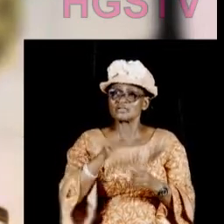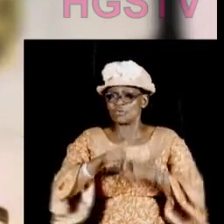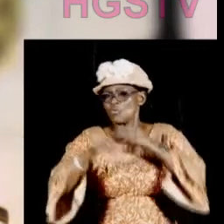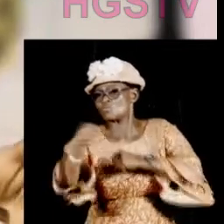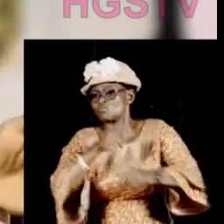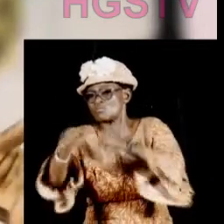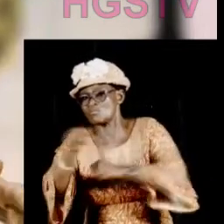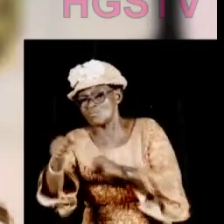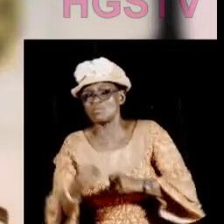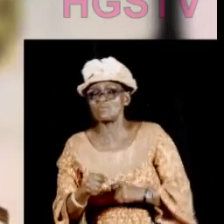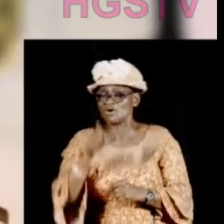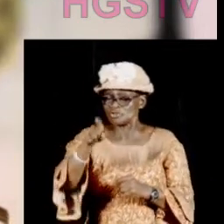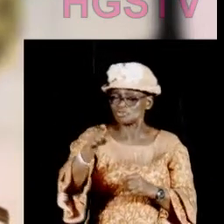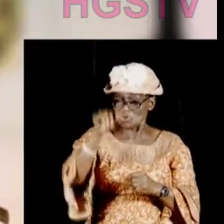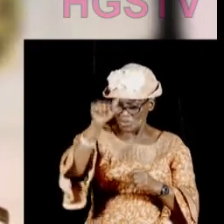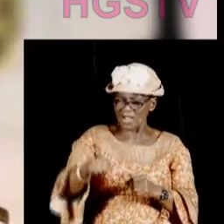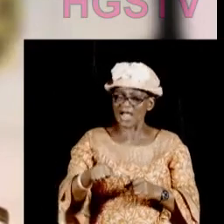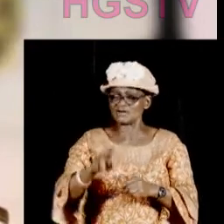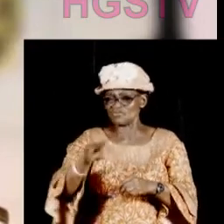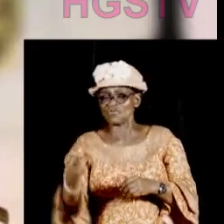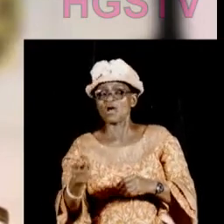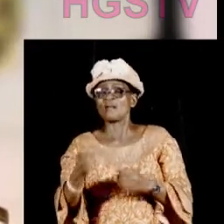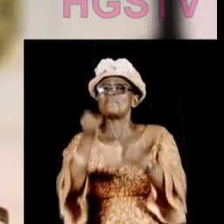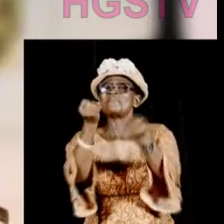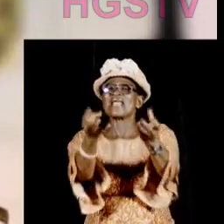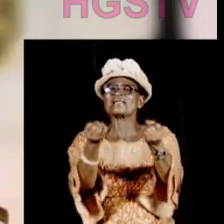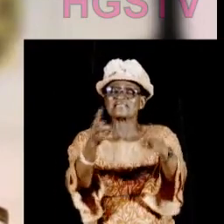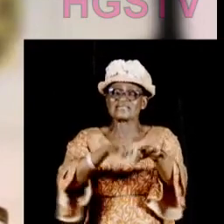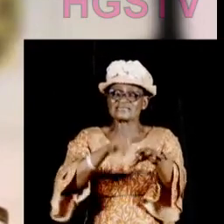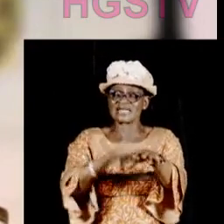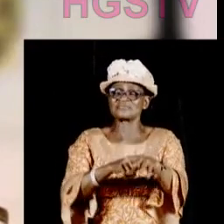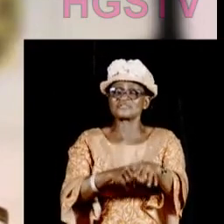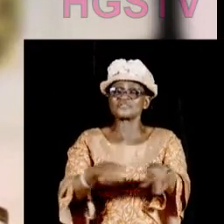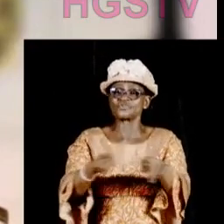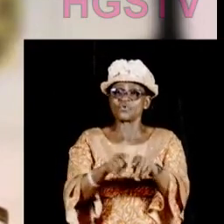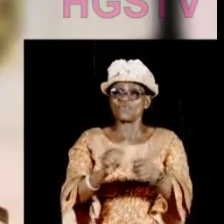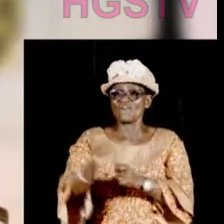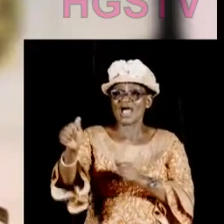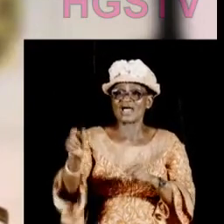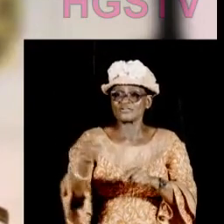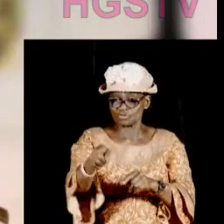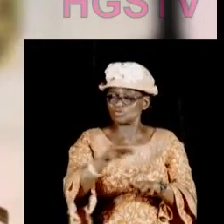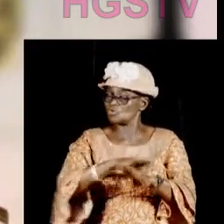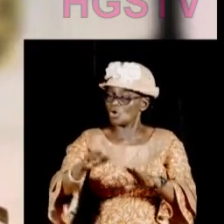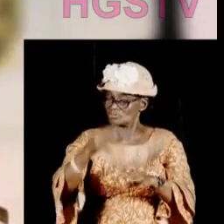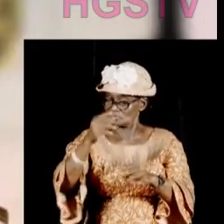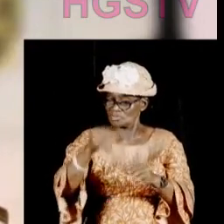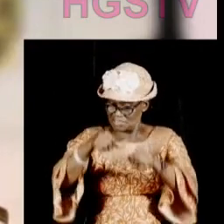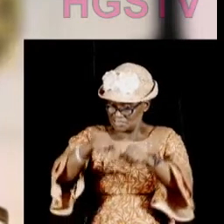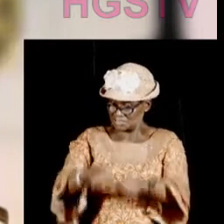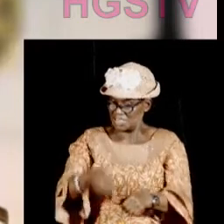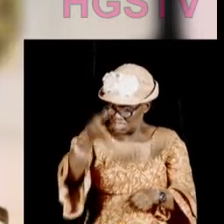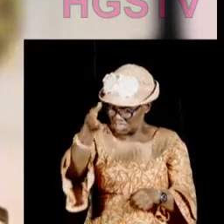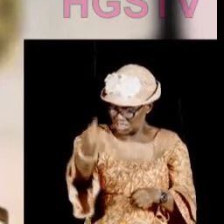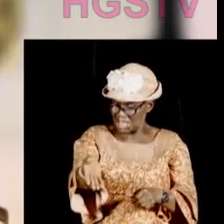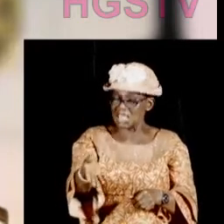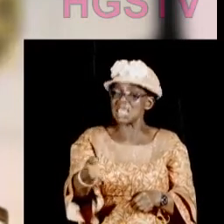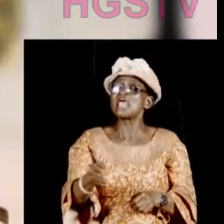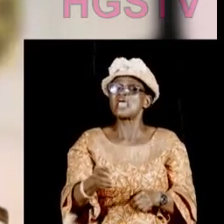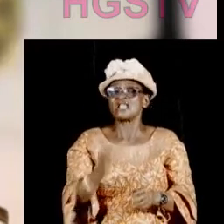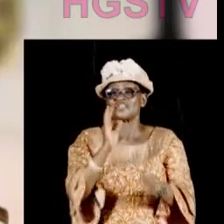times as the contest continues. So far you don't remain on the ground. If you remain on the ground, you are knocked out